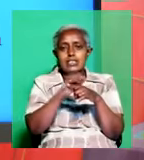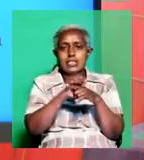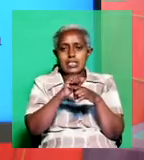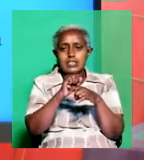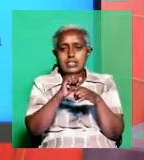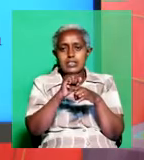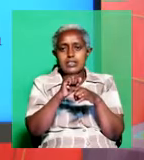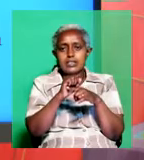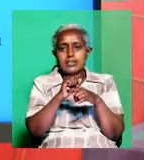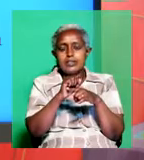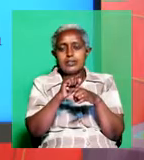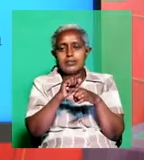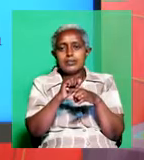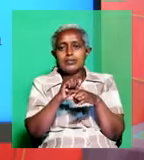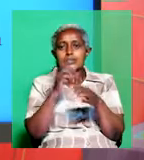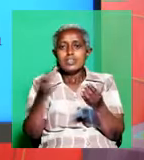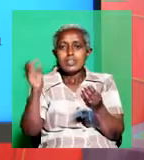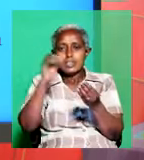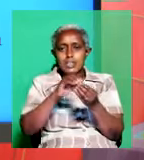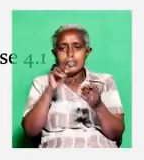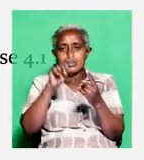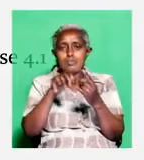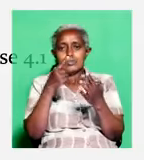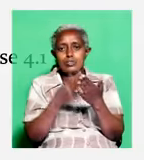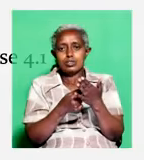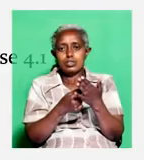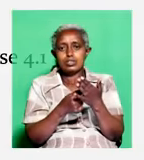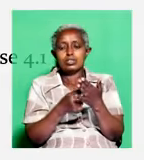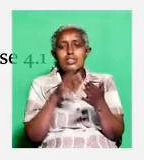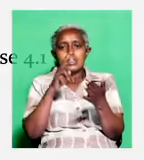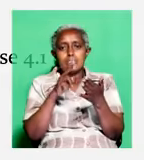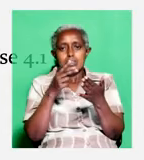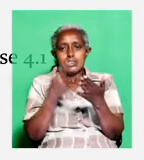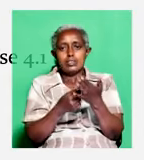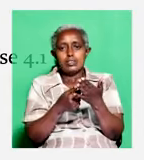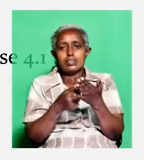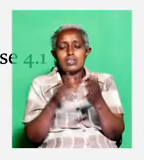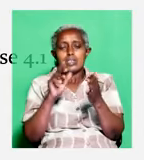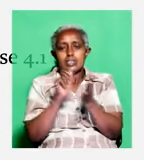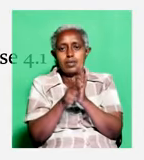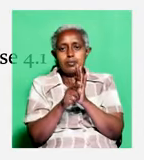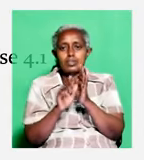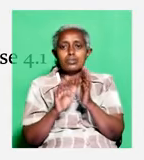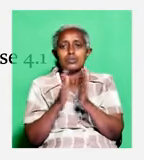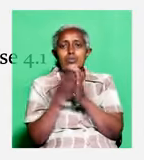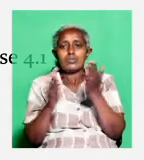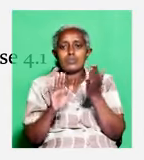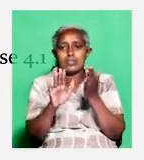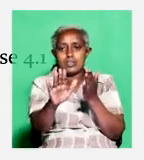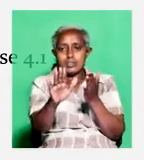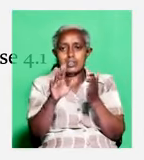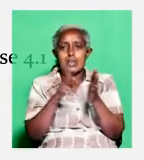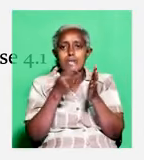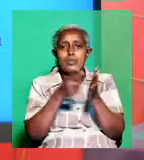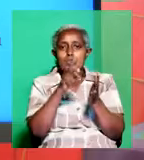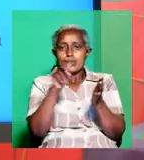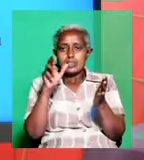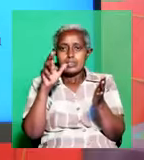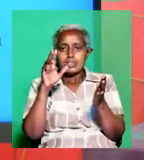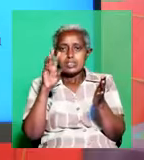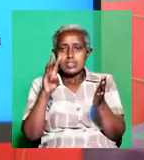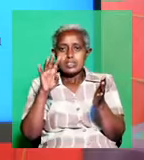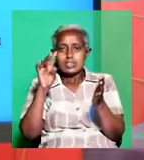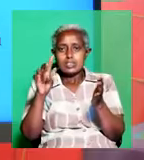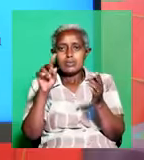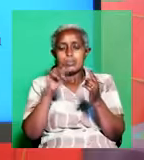and then in addition to that, please read examples on your text form, page